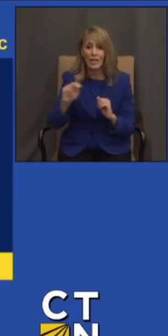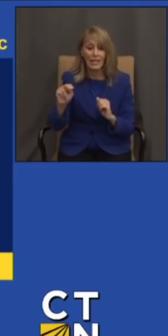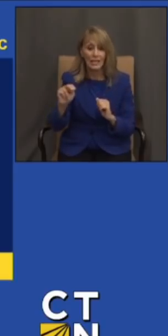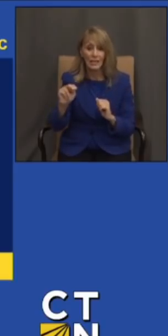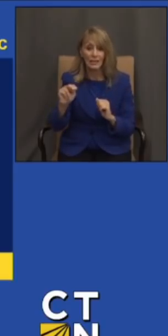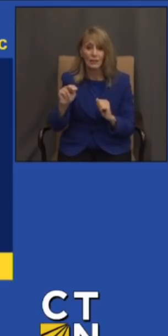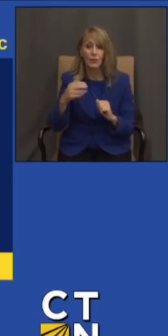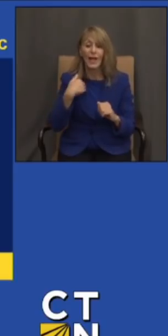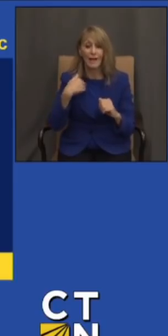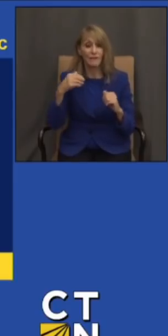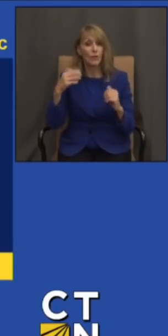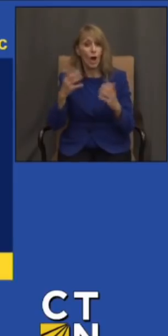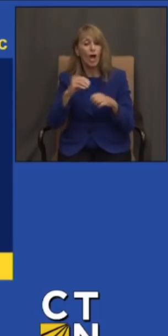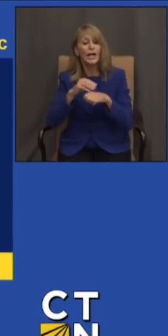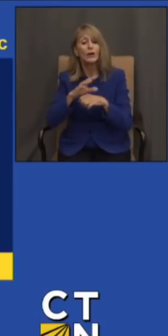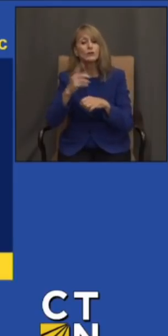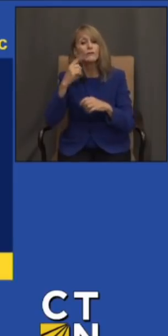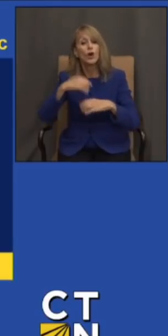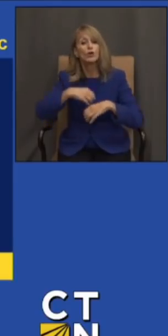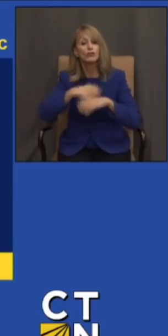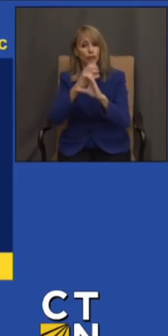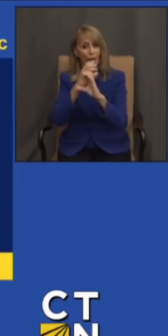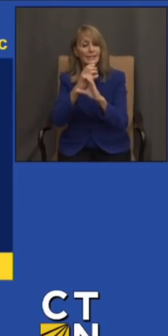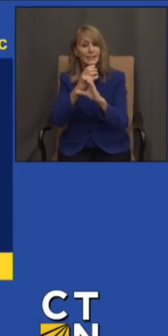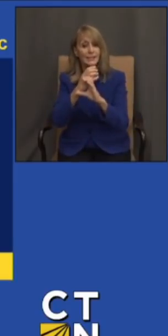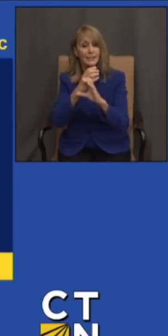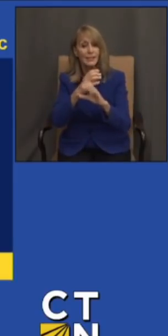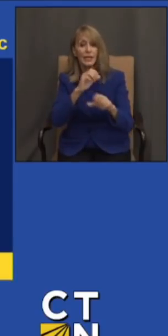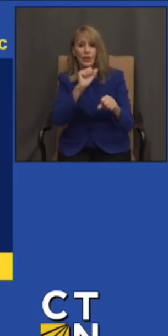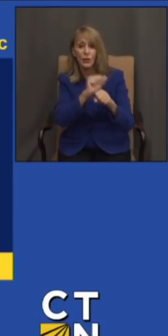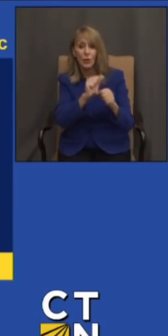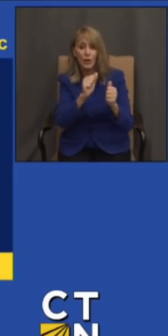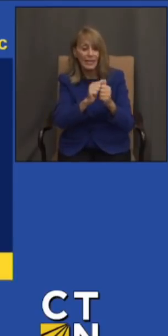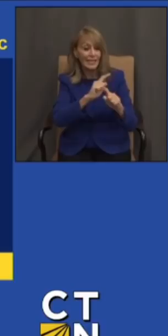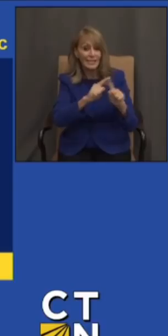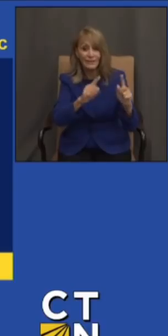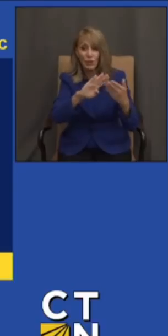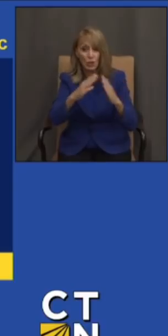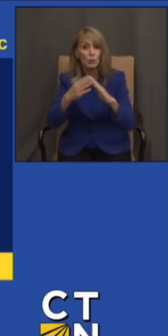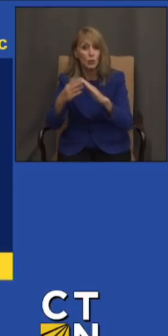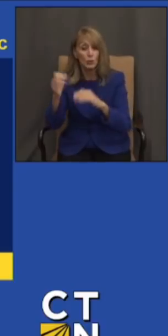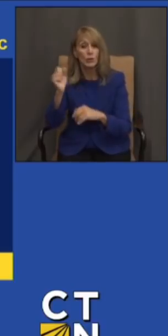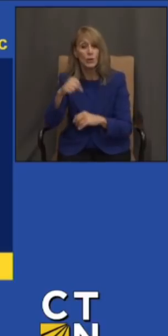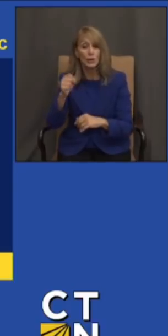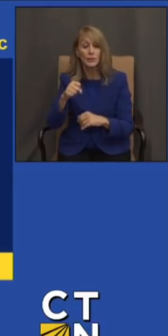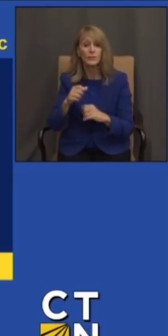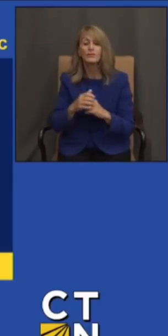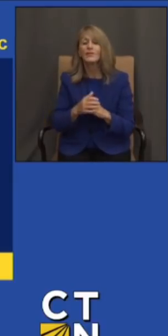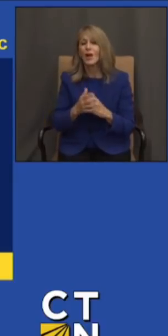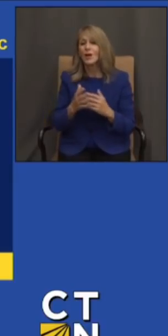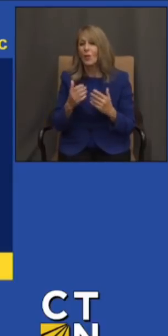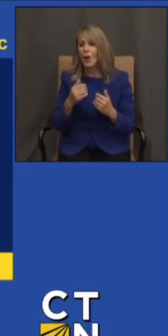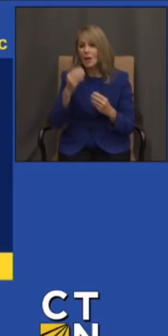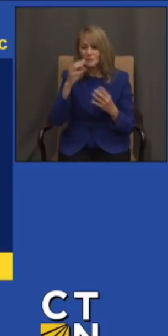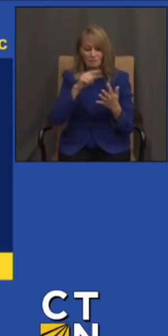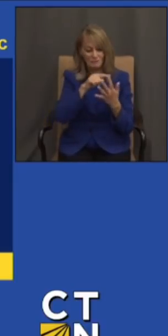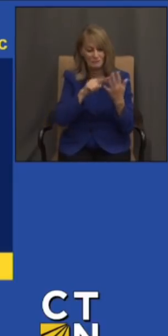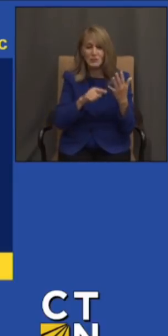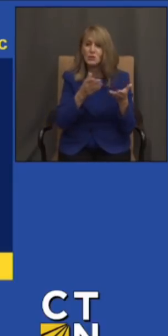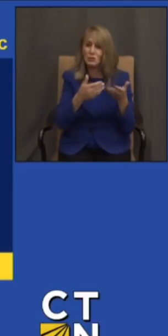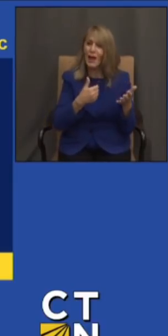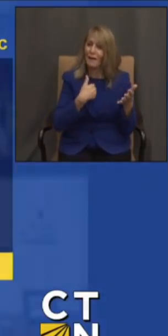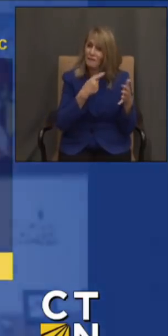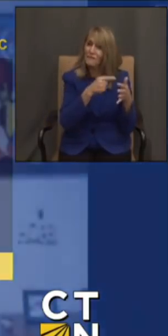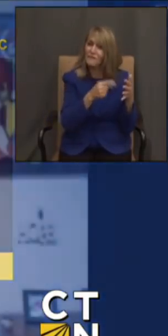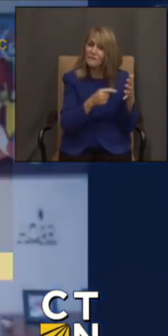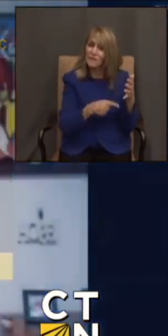are crisis counselors that are actually embedded in working in faith communities as well. So just want to let people know about those services and